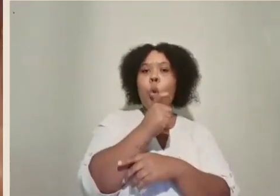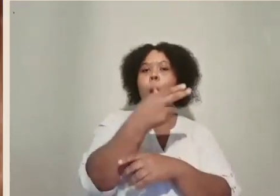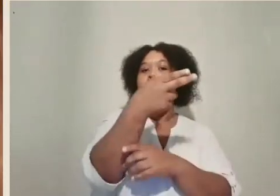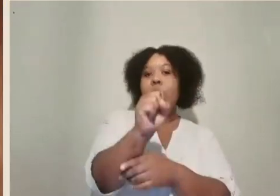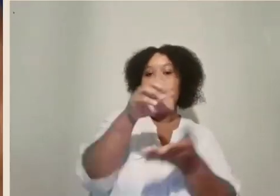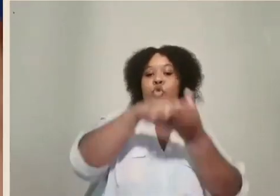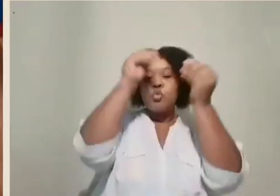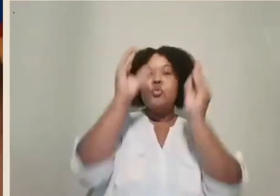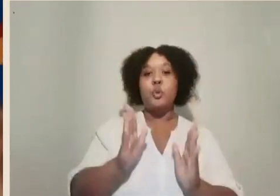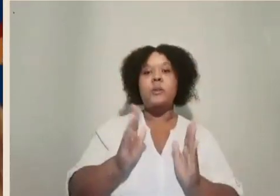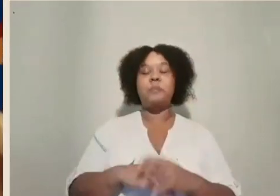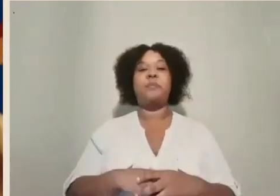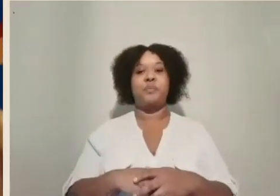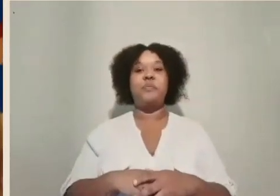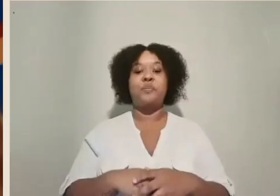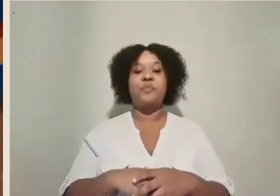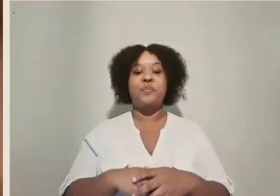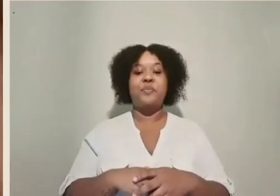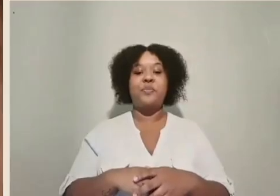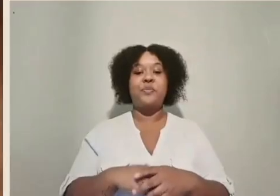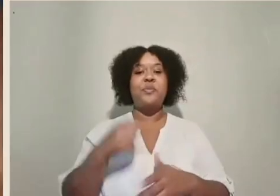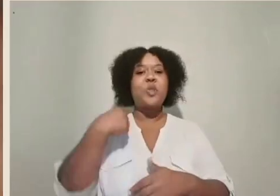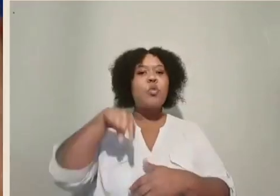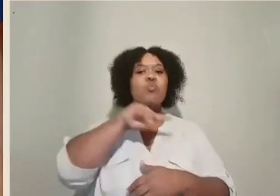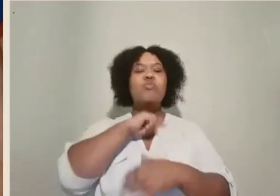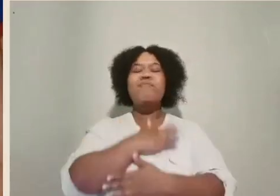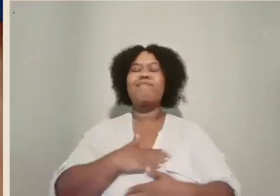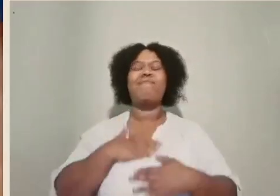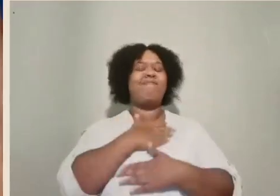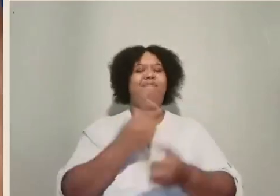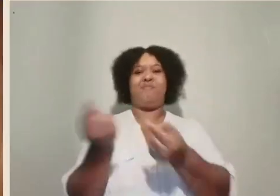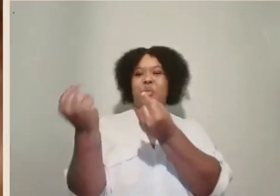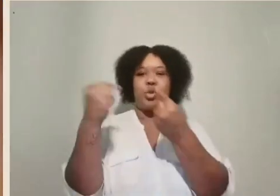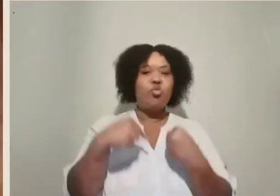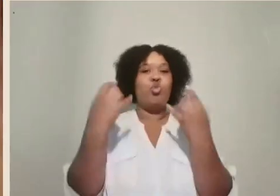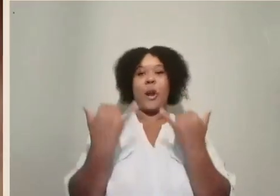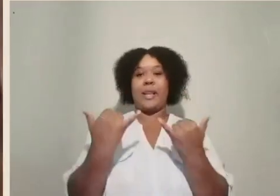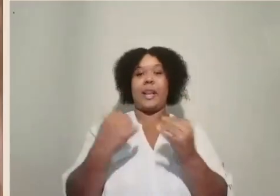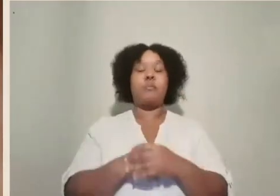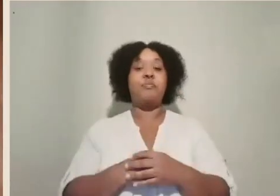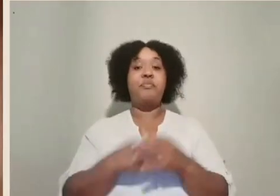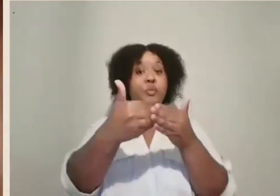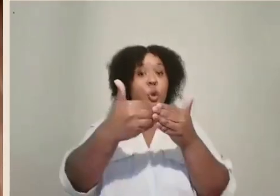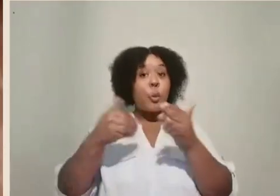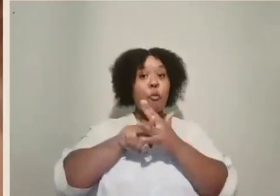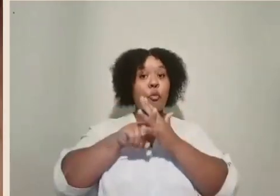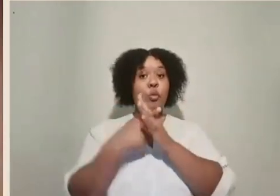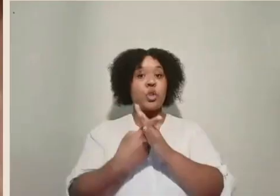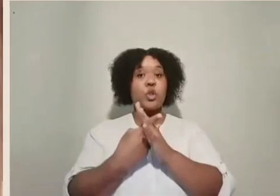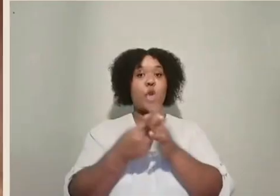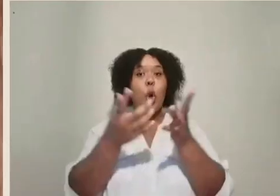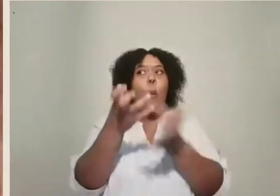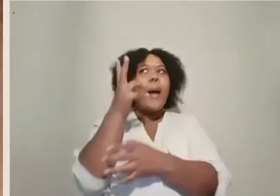Students. We are so pleased you have joined us today. Before we start, we want to hear